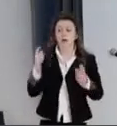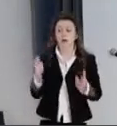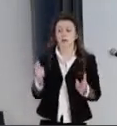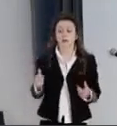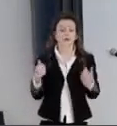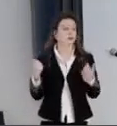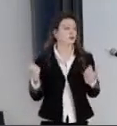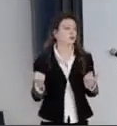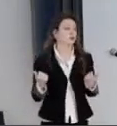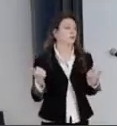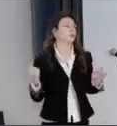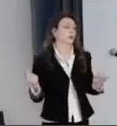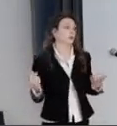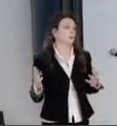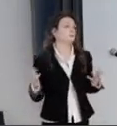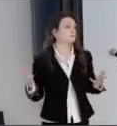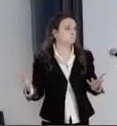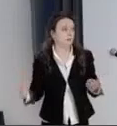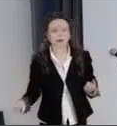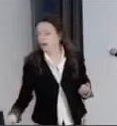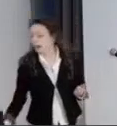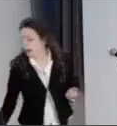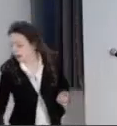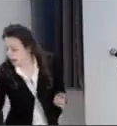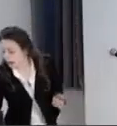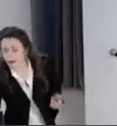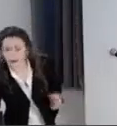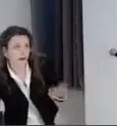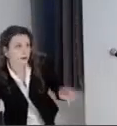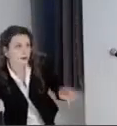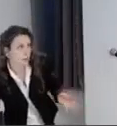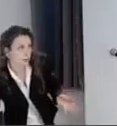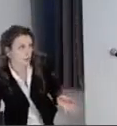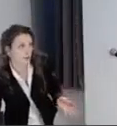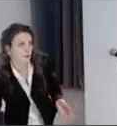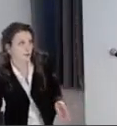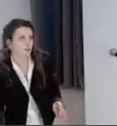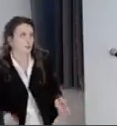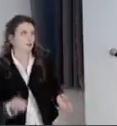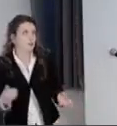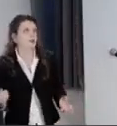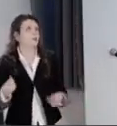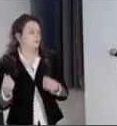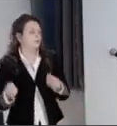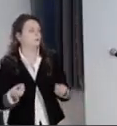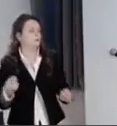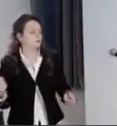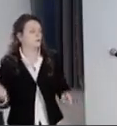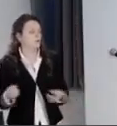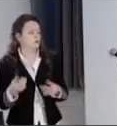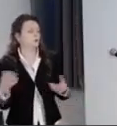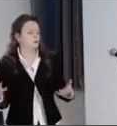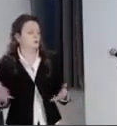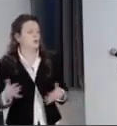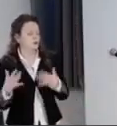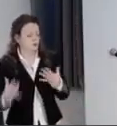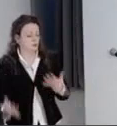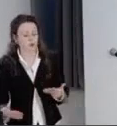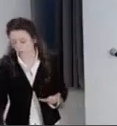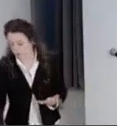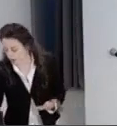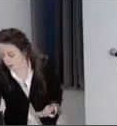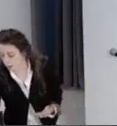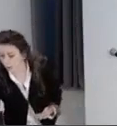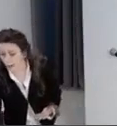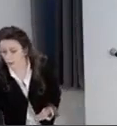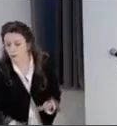without realizing that it is not real leather. And I can see why you would say that. It means that, you know, this design is